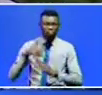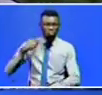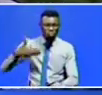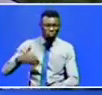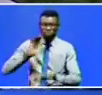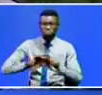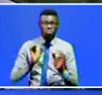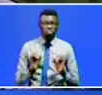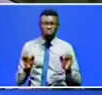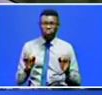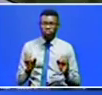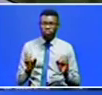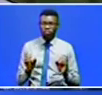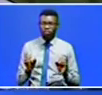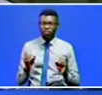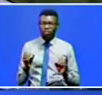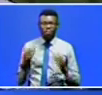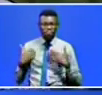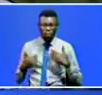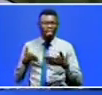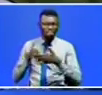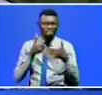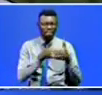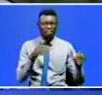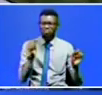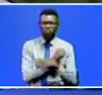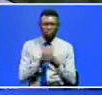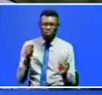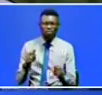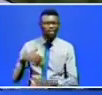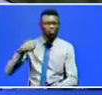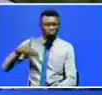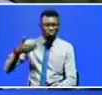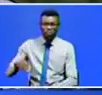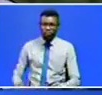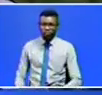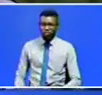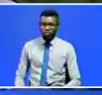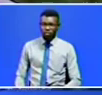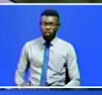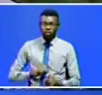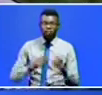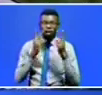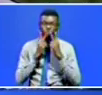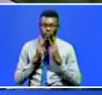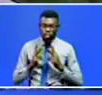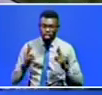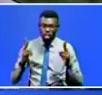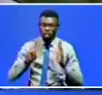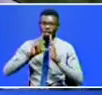We cannot keep on barring people months after months. When we enjoy some relative peace, a few